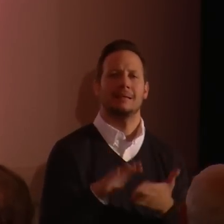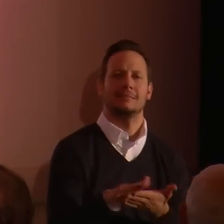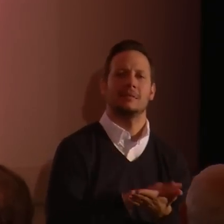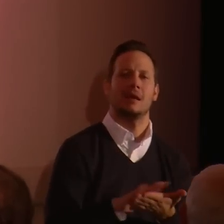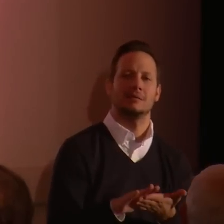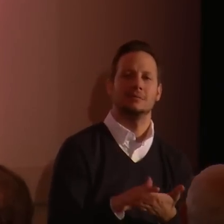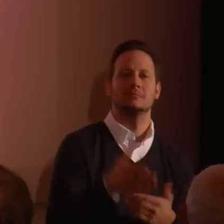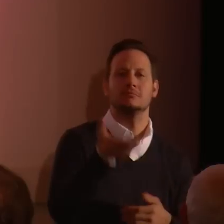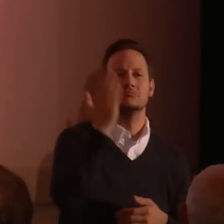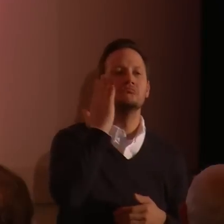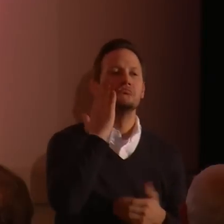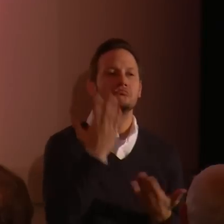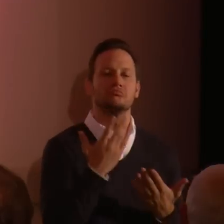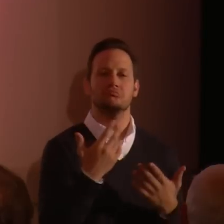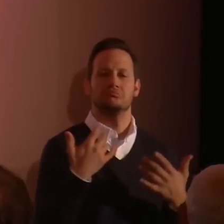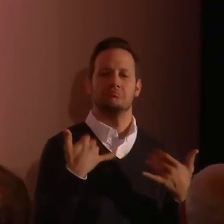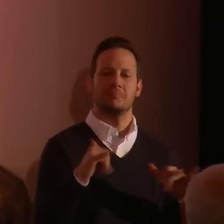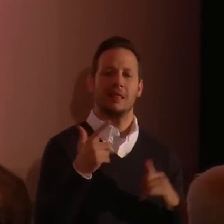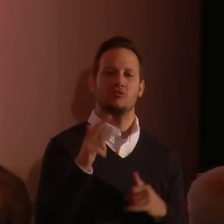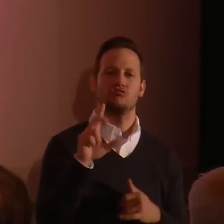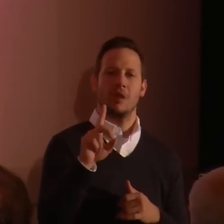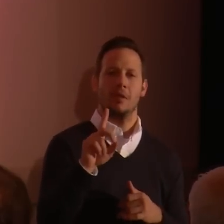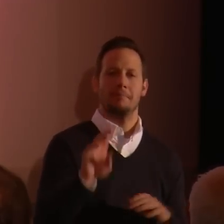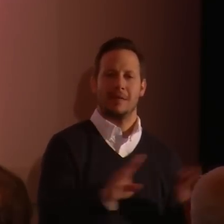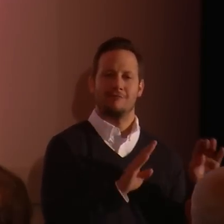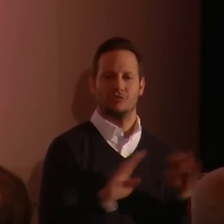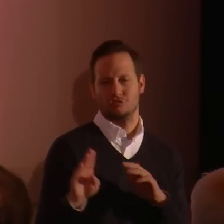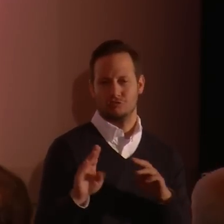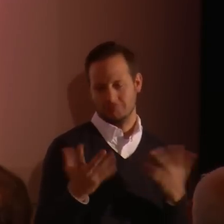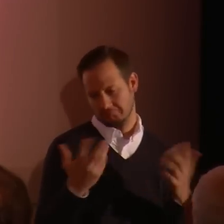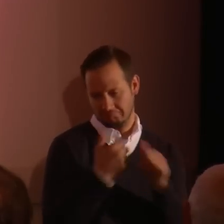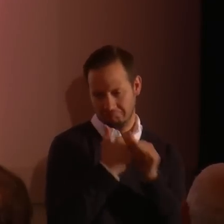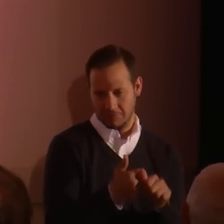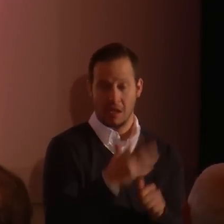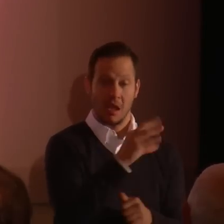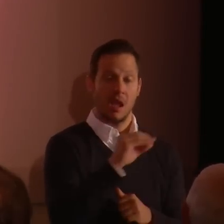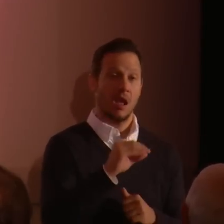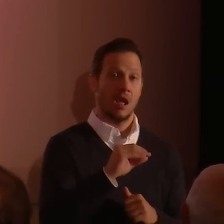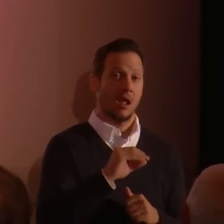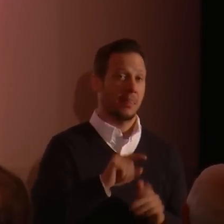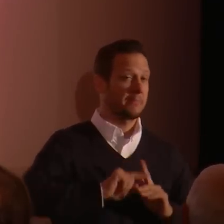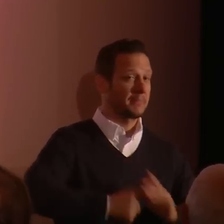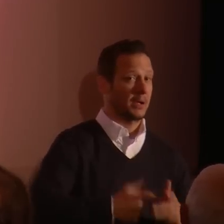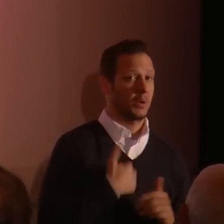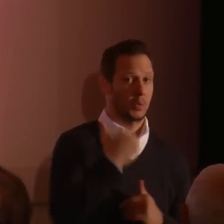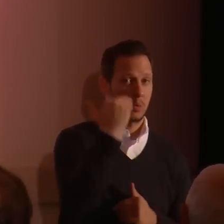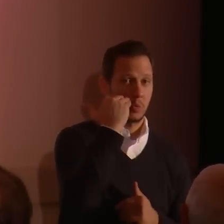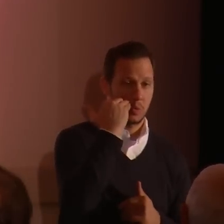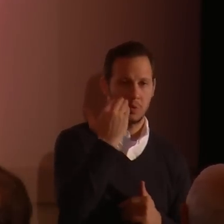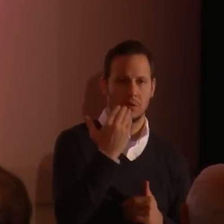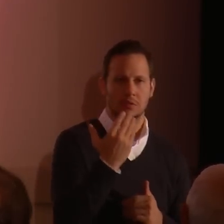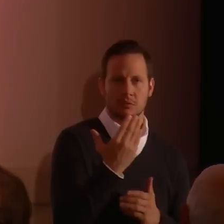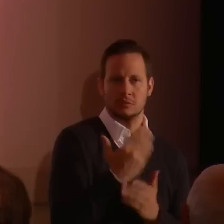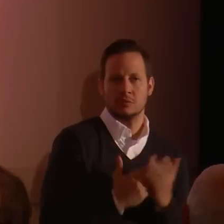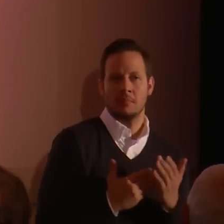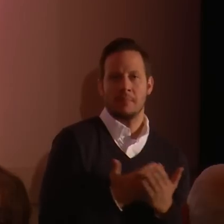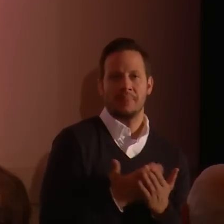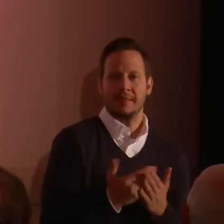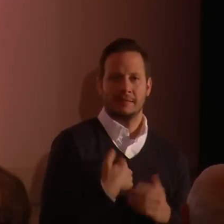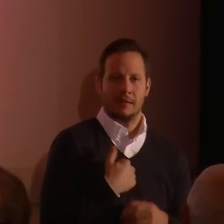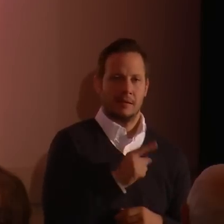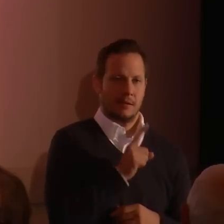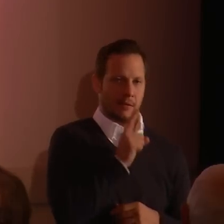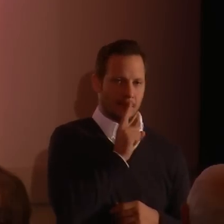good playground behavior. And I also knew from day one that there would be things I simply would not share with my tribe